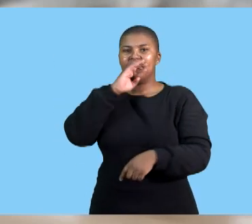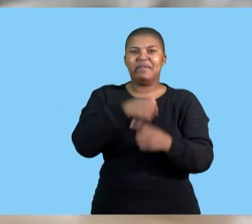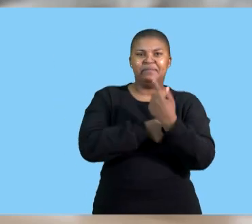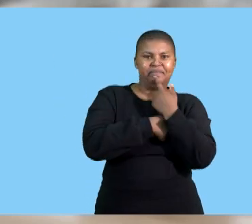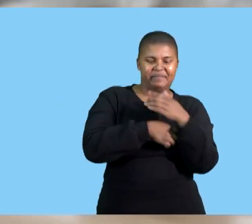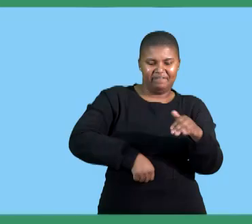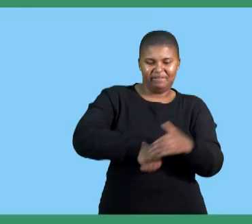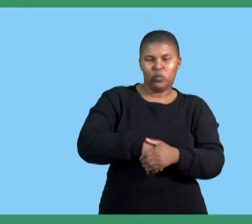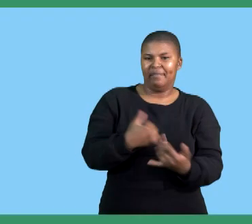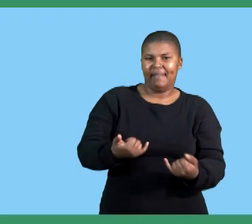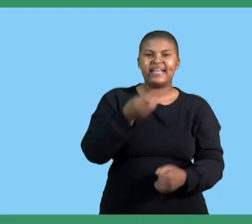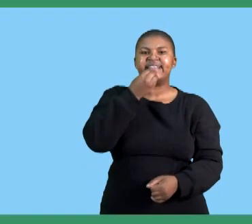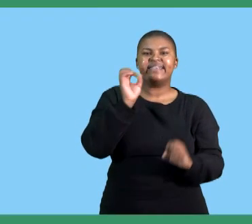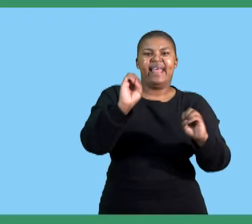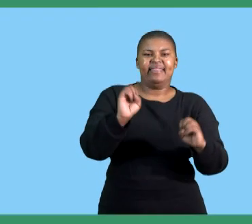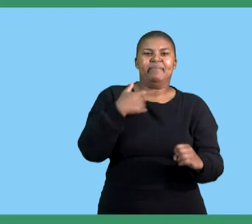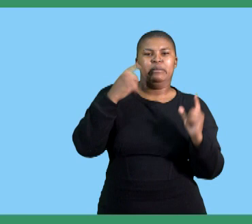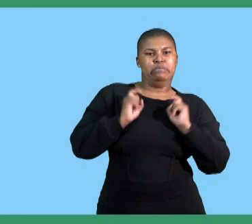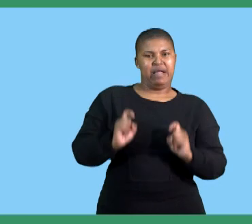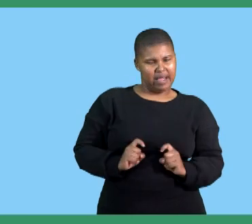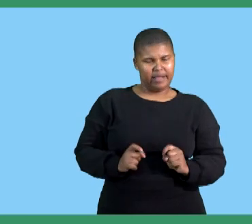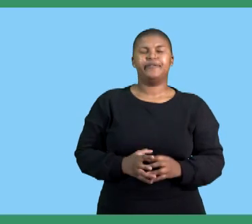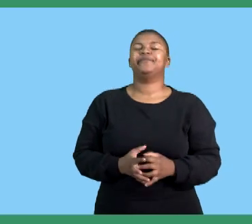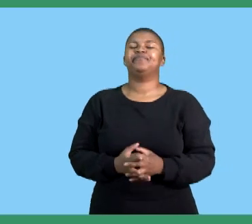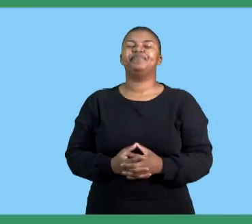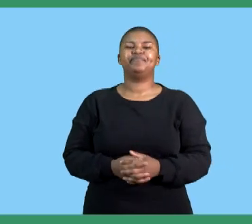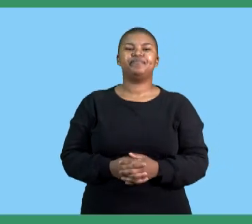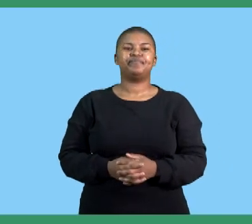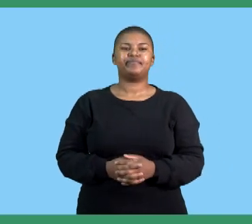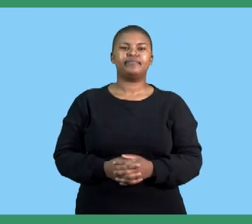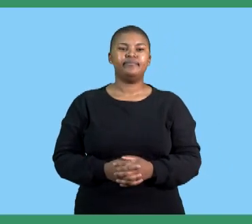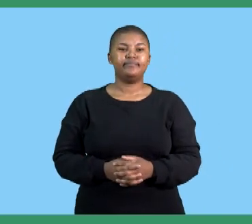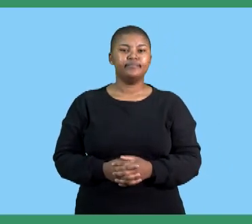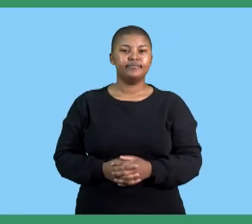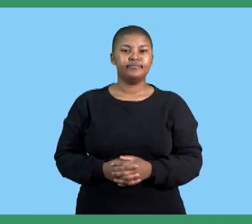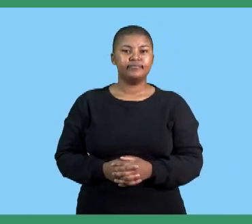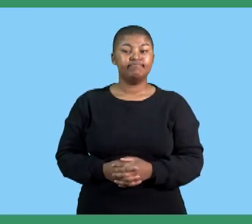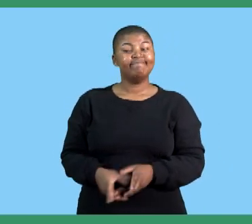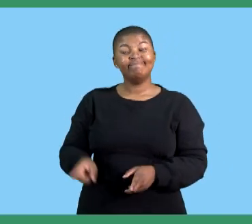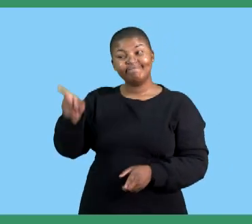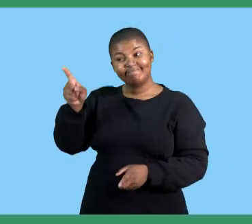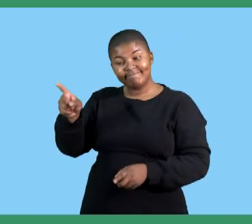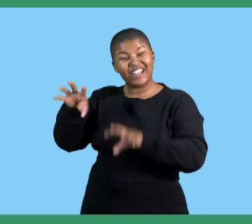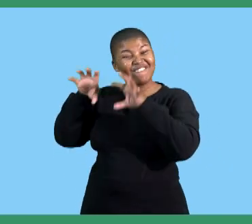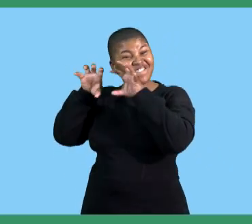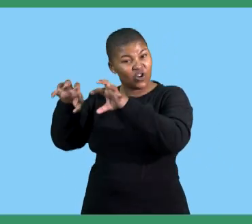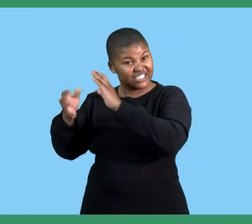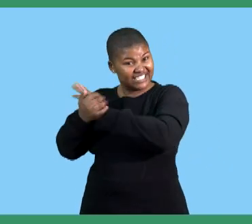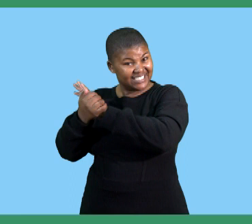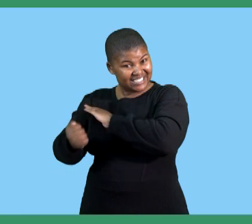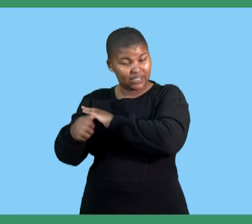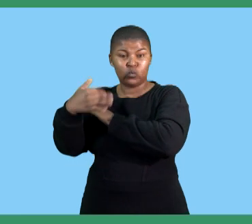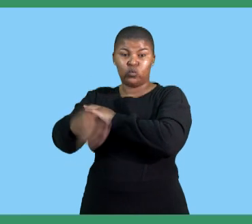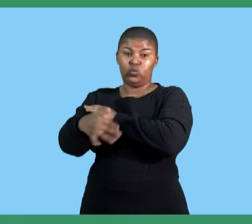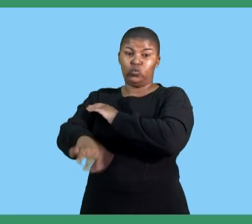eat. This analysis is very useful in overcoming